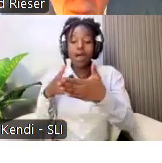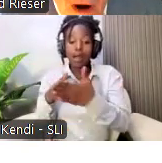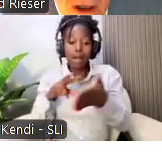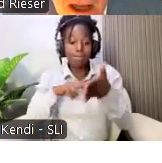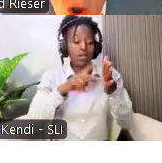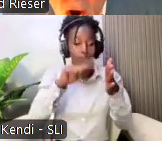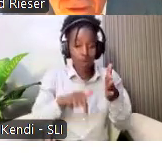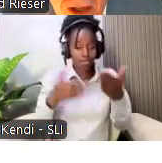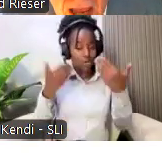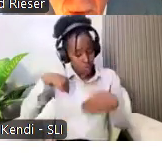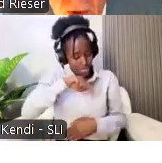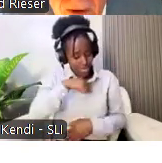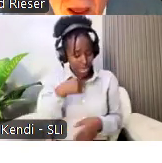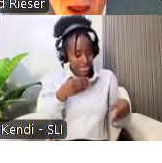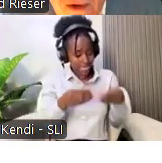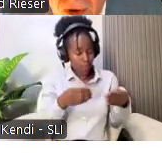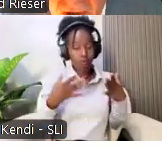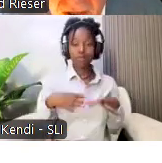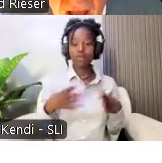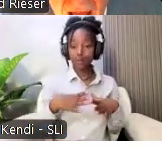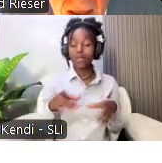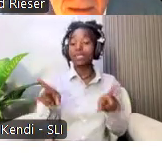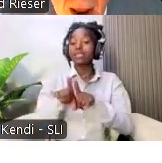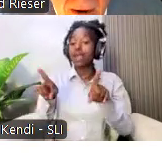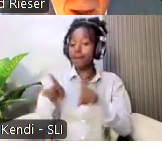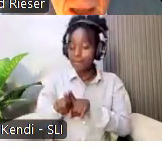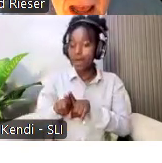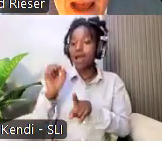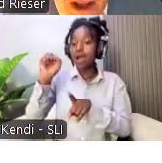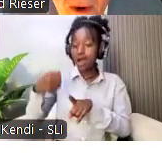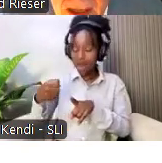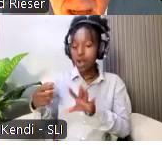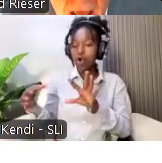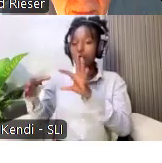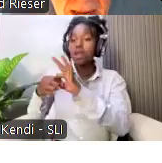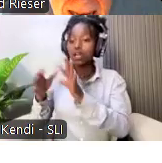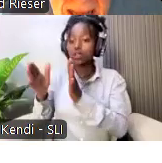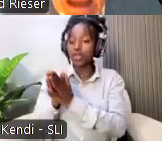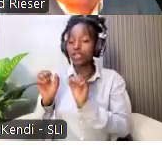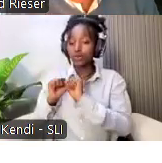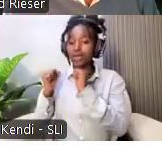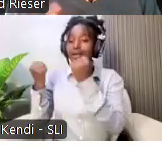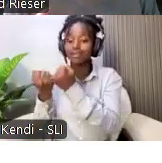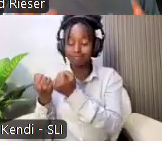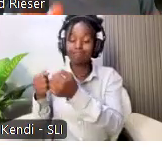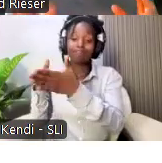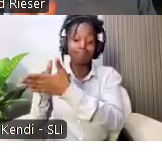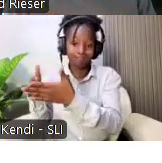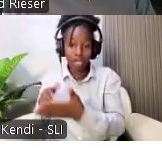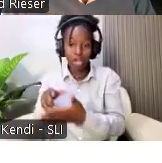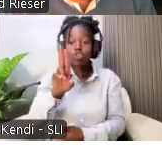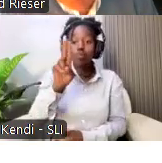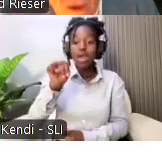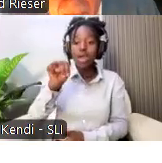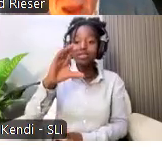subject to a process of disablement through society's barriers. And the UNCRPD took this on